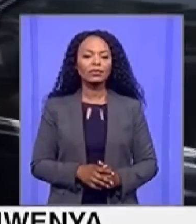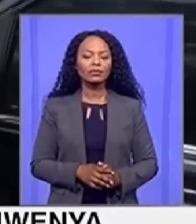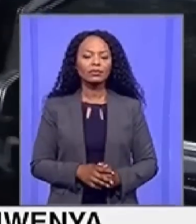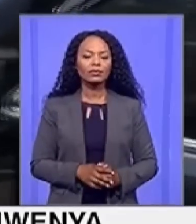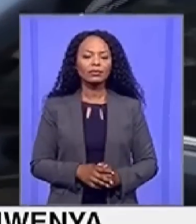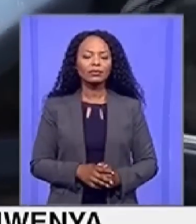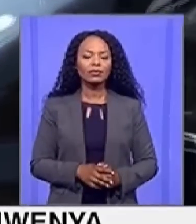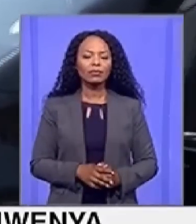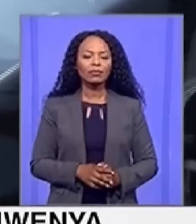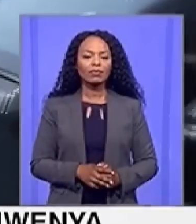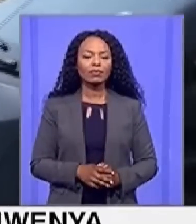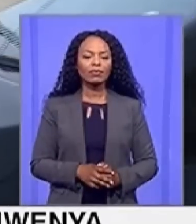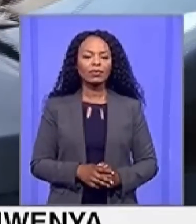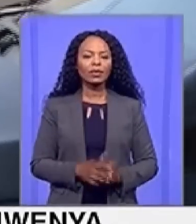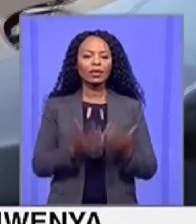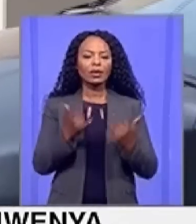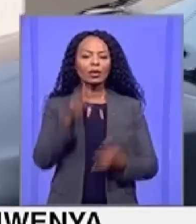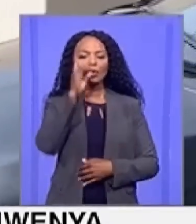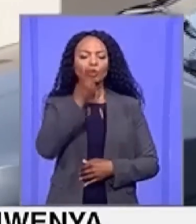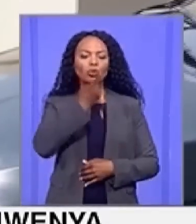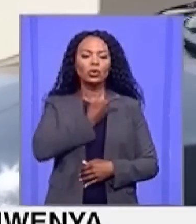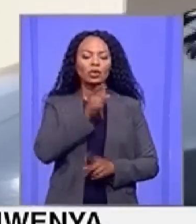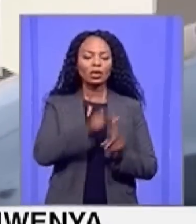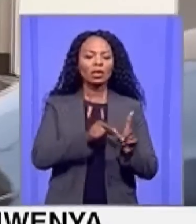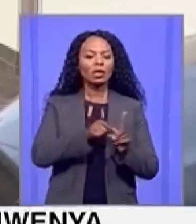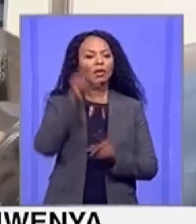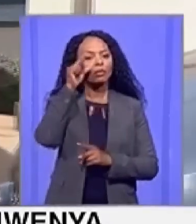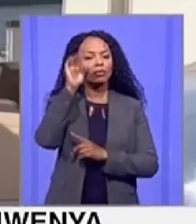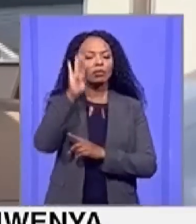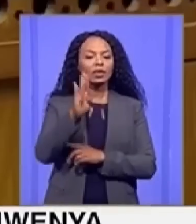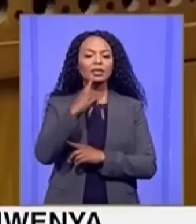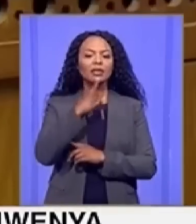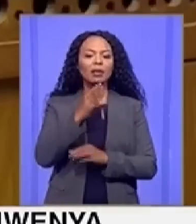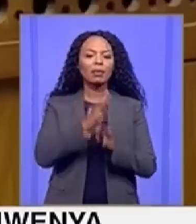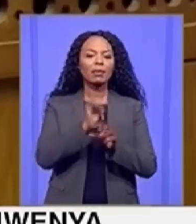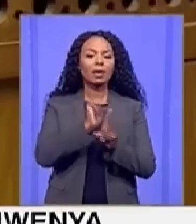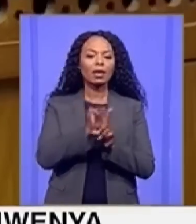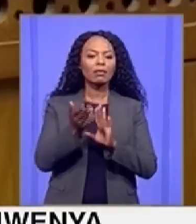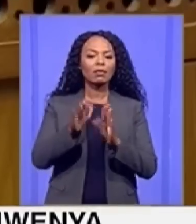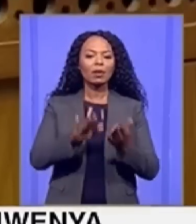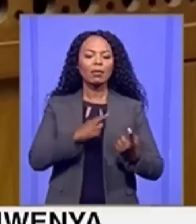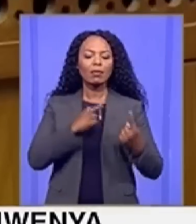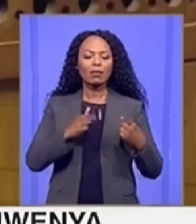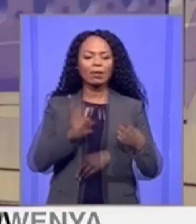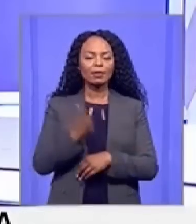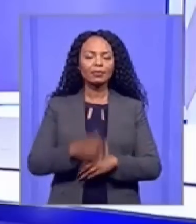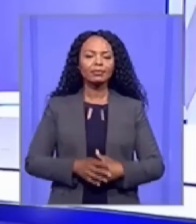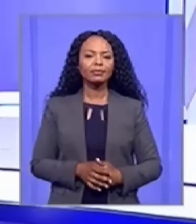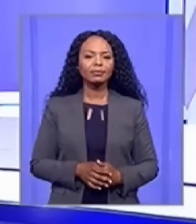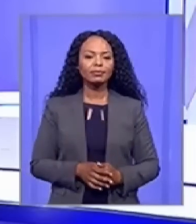Moradi wa Mangosu di Buthelezi o re ntatae o hlokatse ka pelo e bohloko ka baka la dikgulafulano boreneng ba Amazulu.